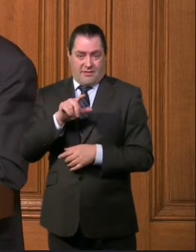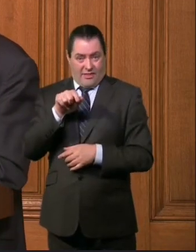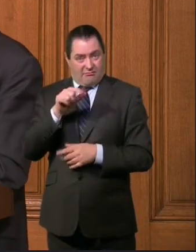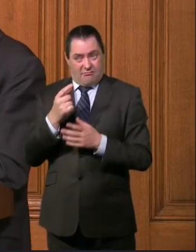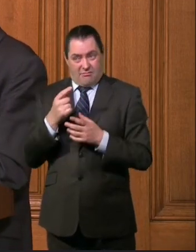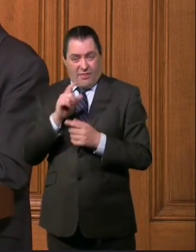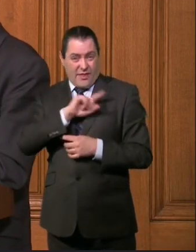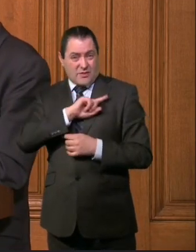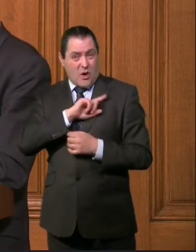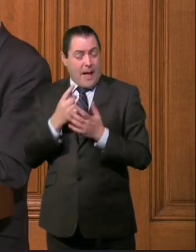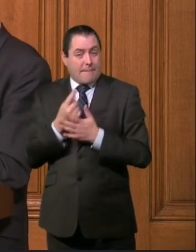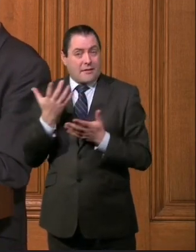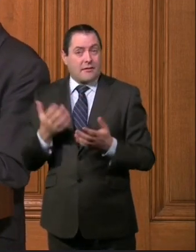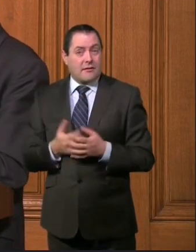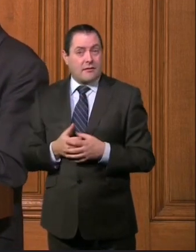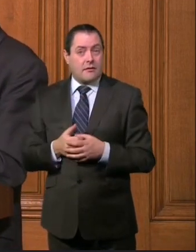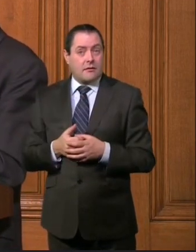not come about because of